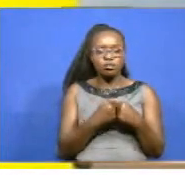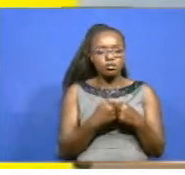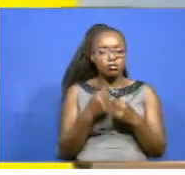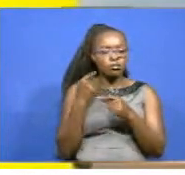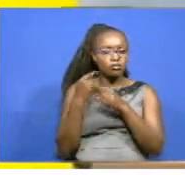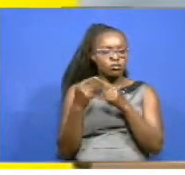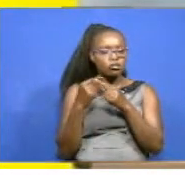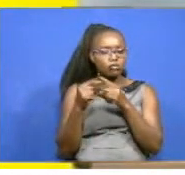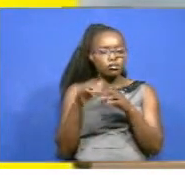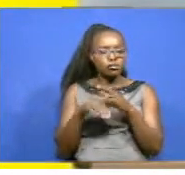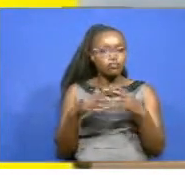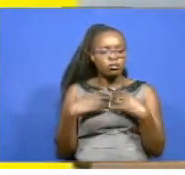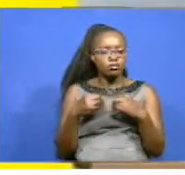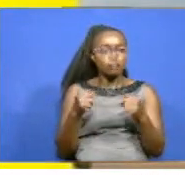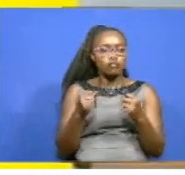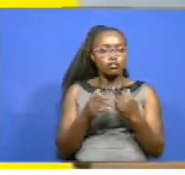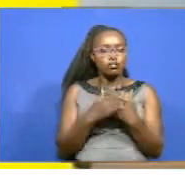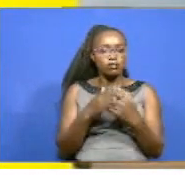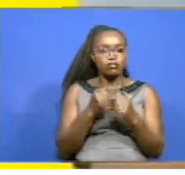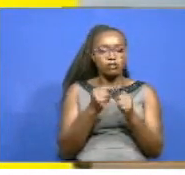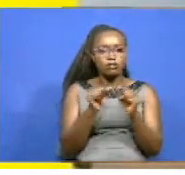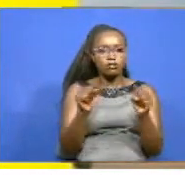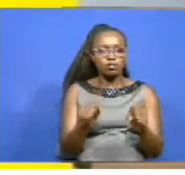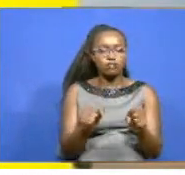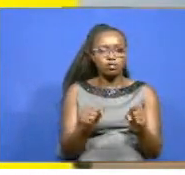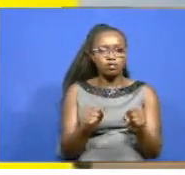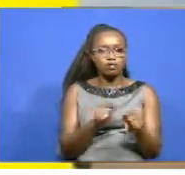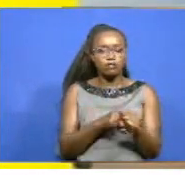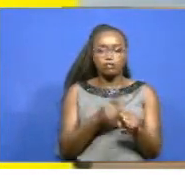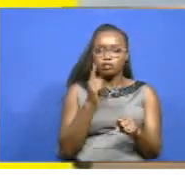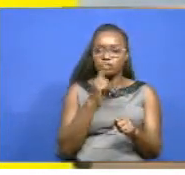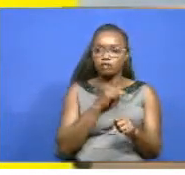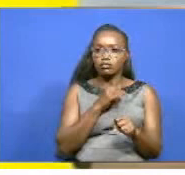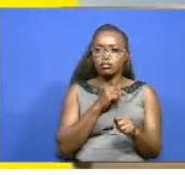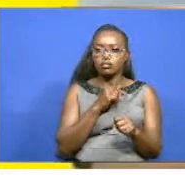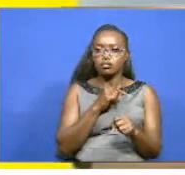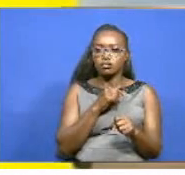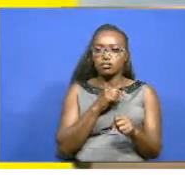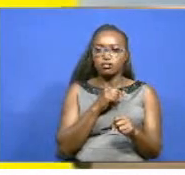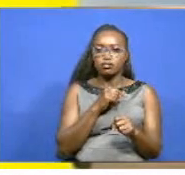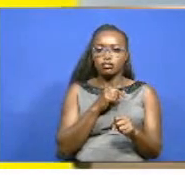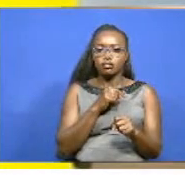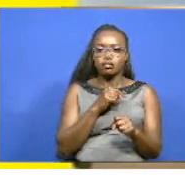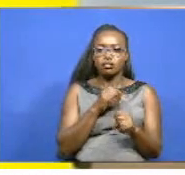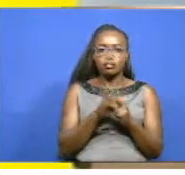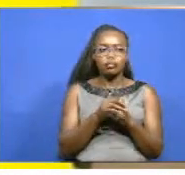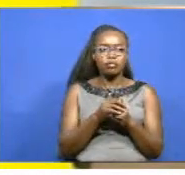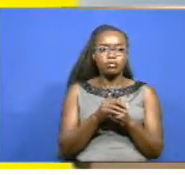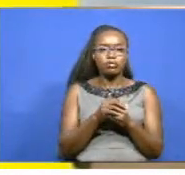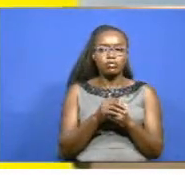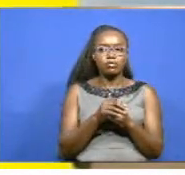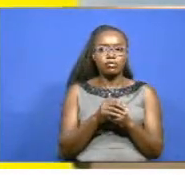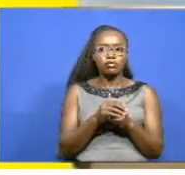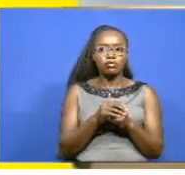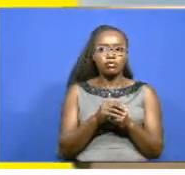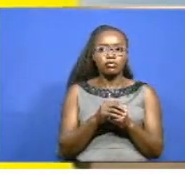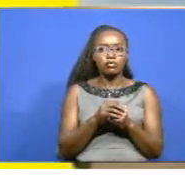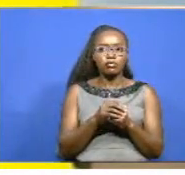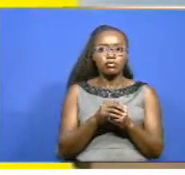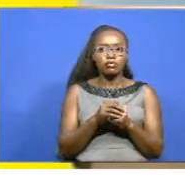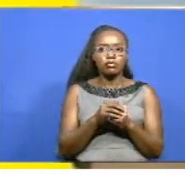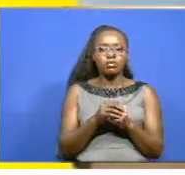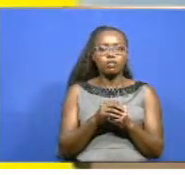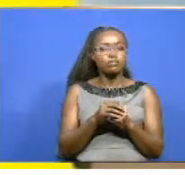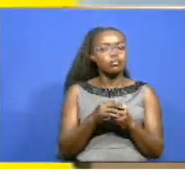healthcare system. But then we, unfortunately, are almost running out of time for this conversation. But before we wrap up, I'd just like to give